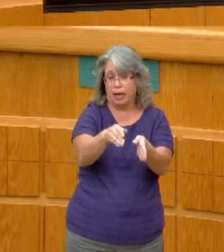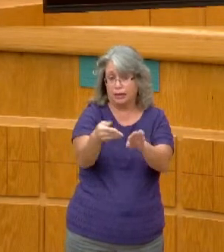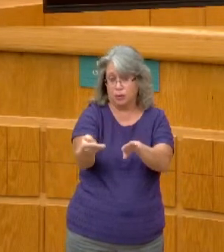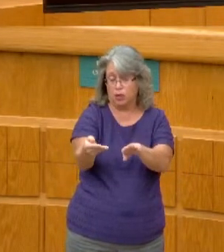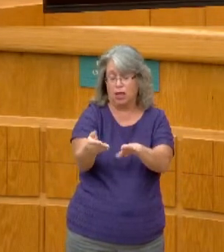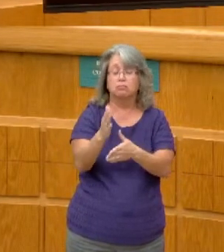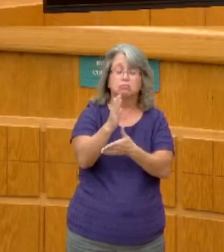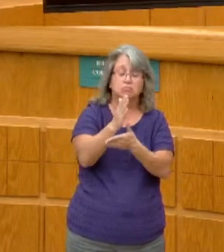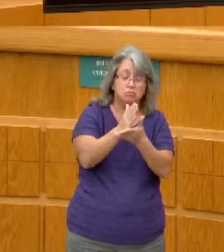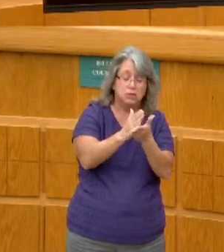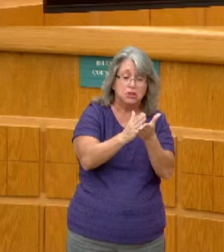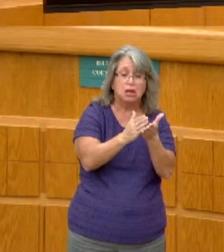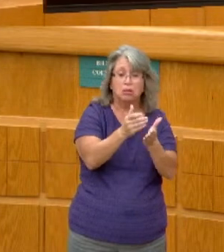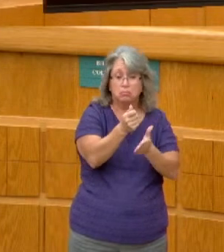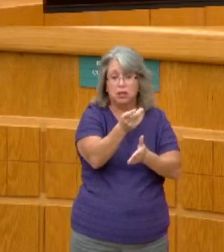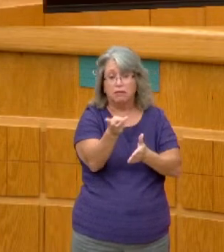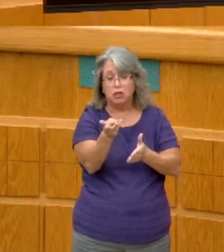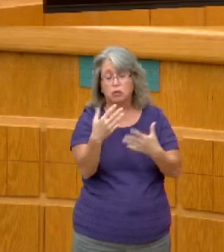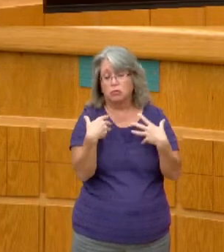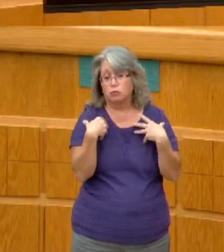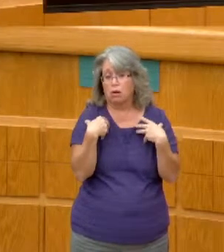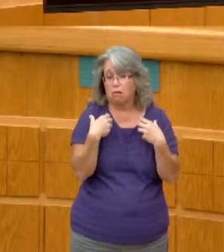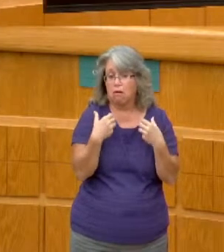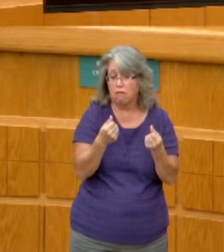a few that have recovered.